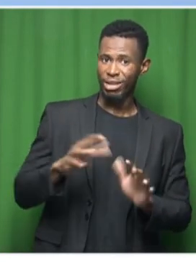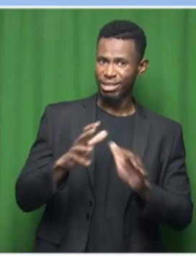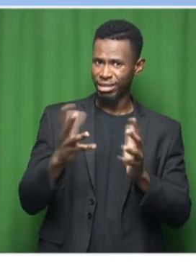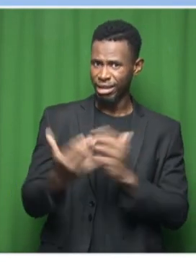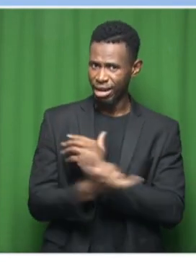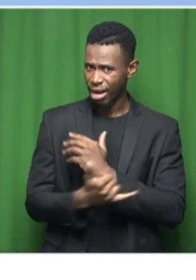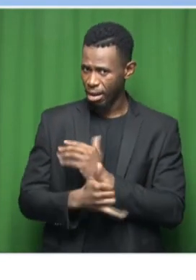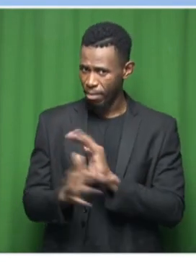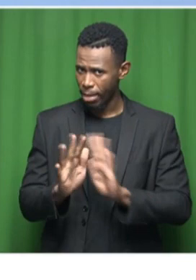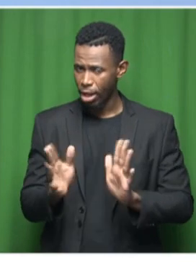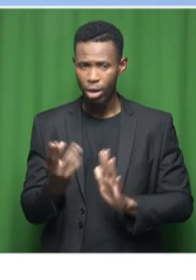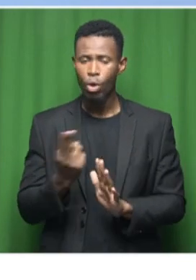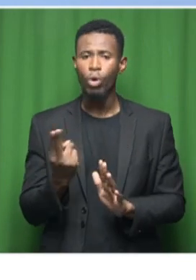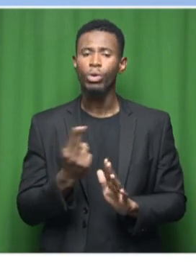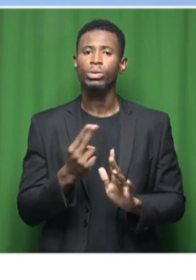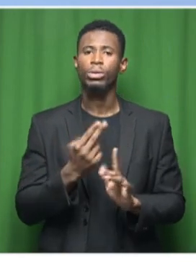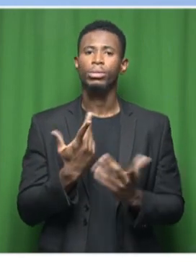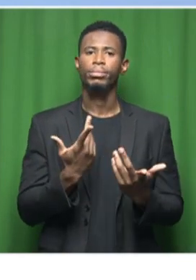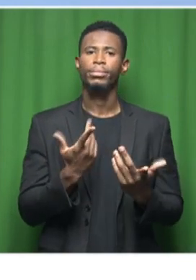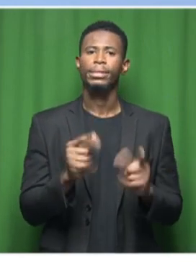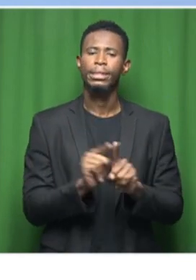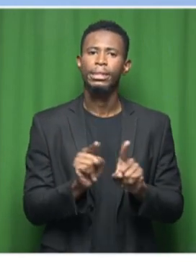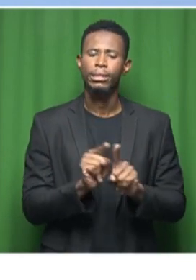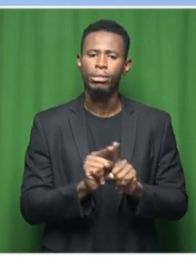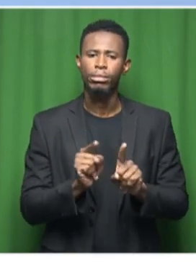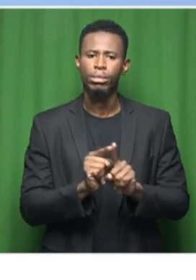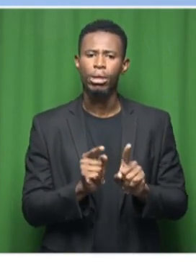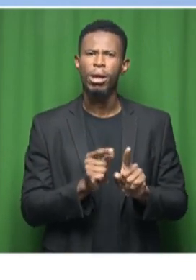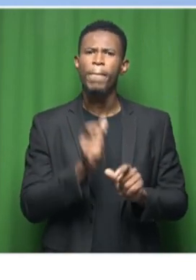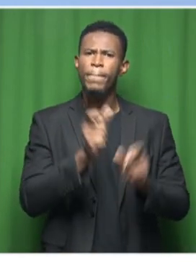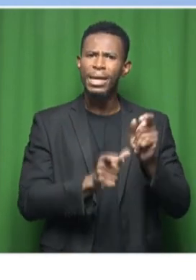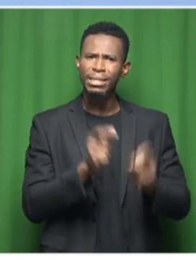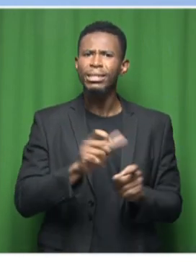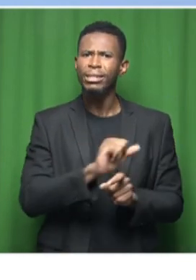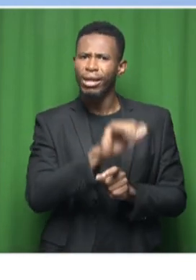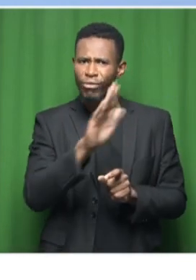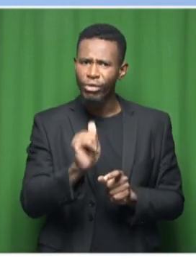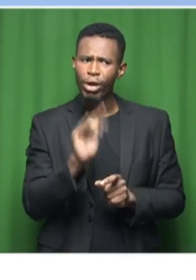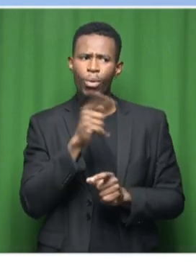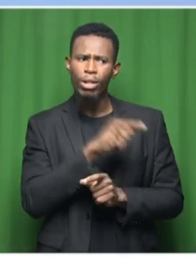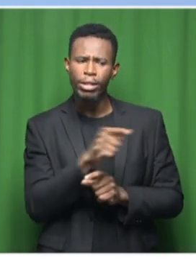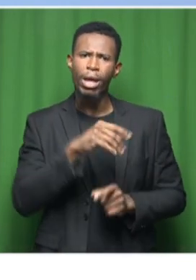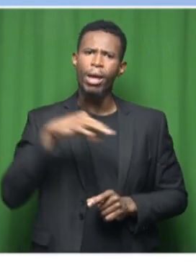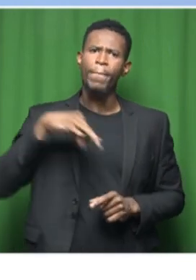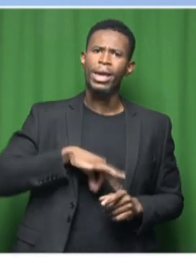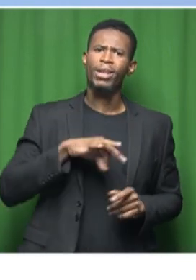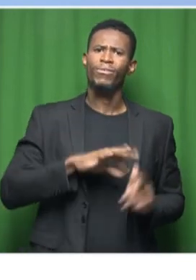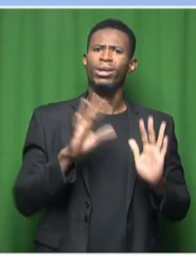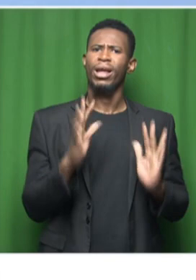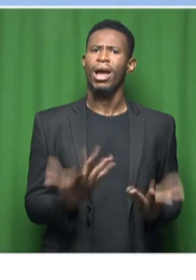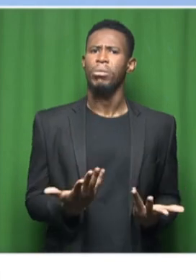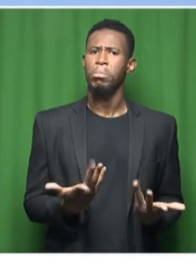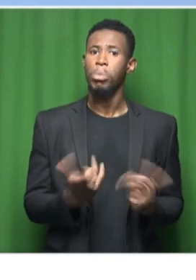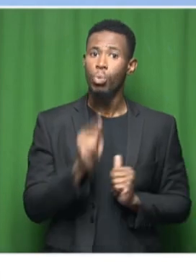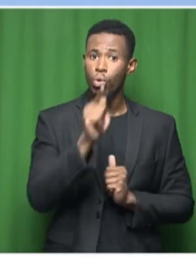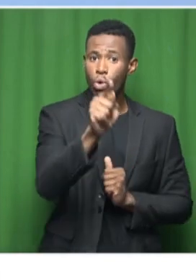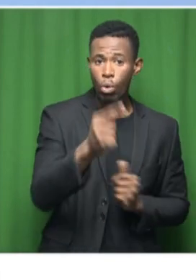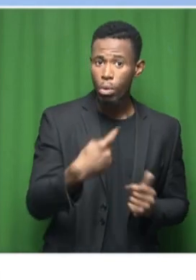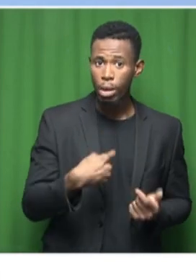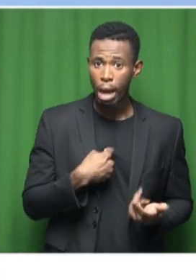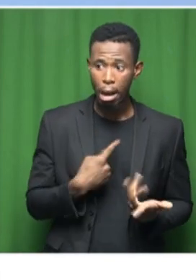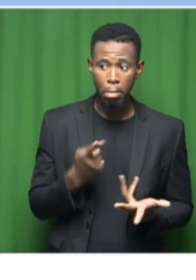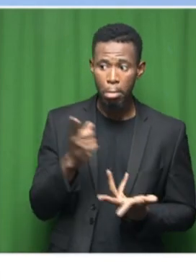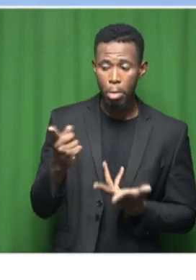our energy woes, but also in terms of ordinary South Africans. How does this affect you and I?